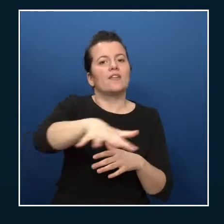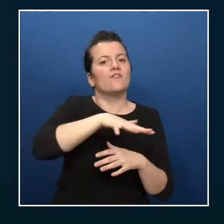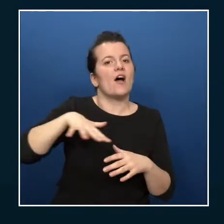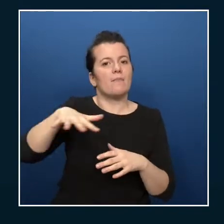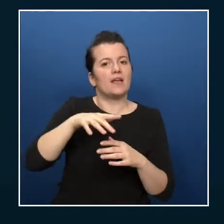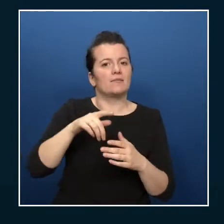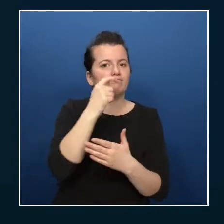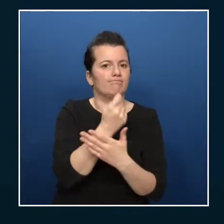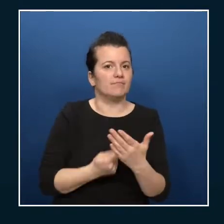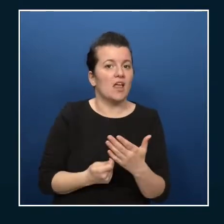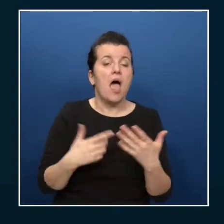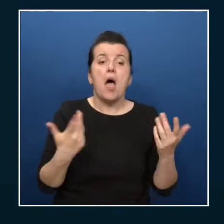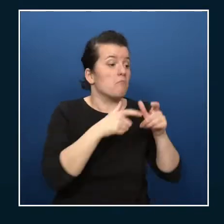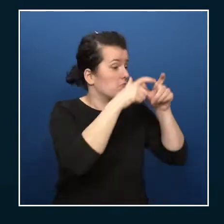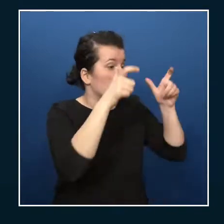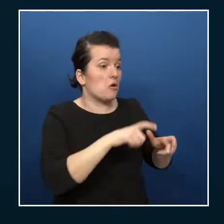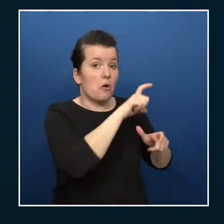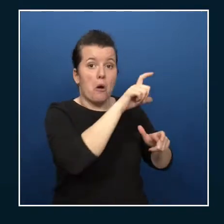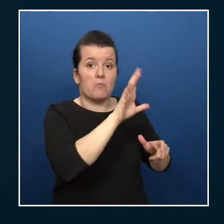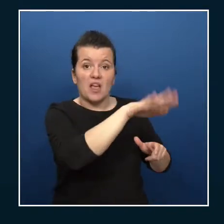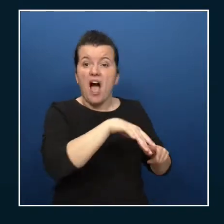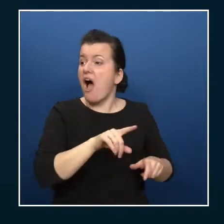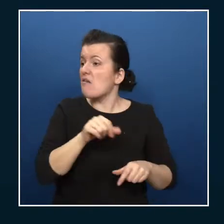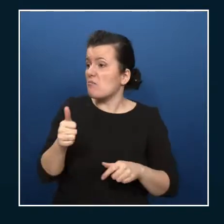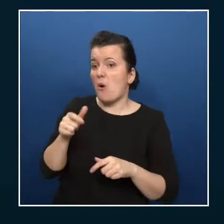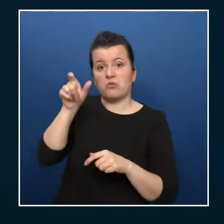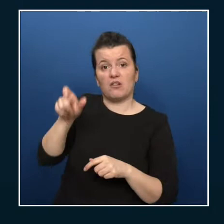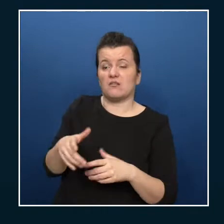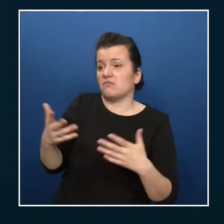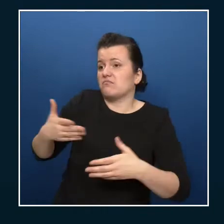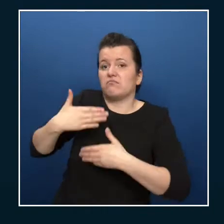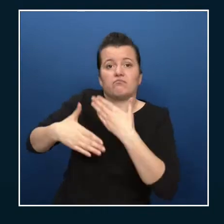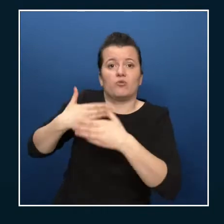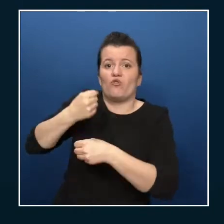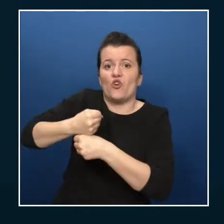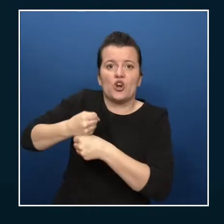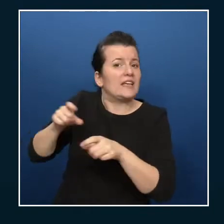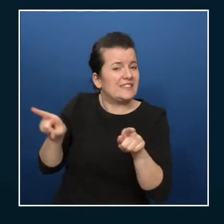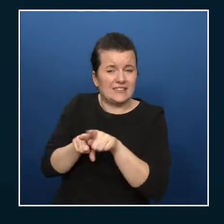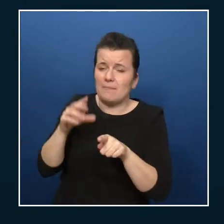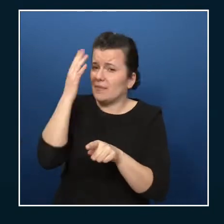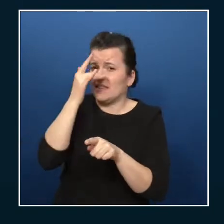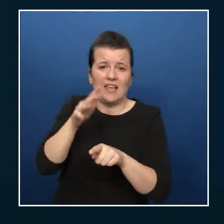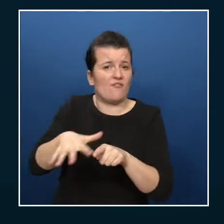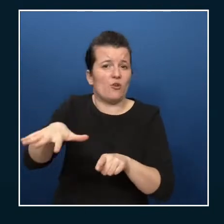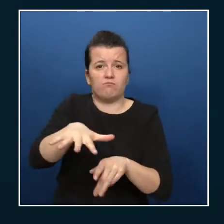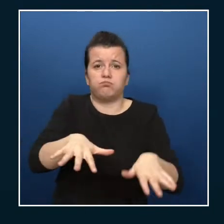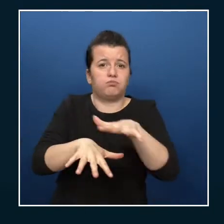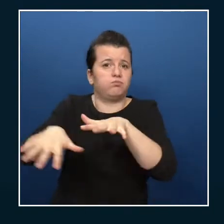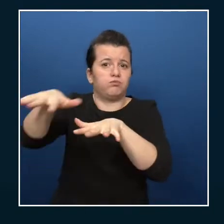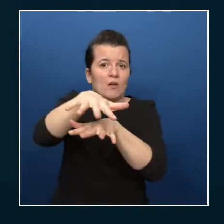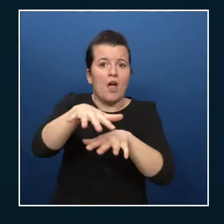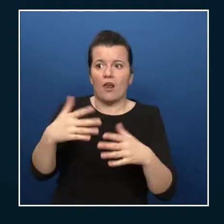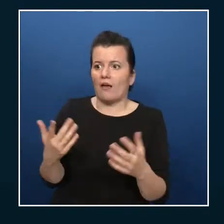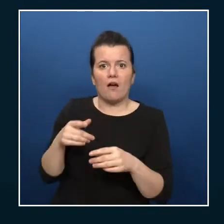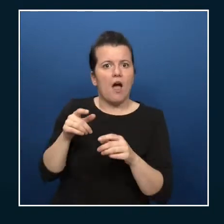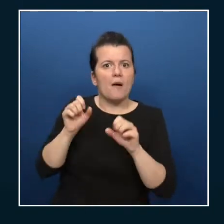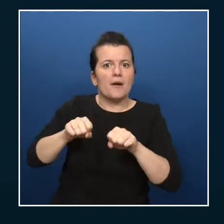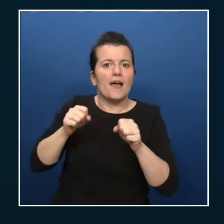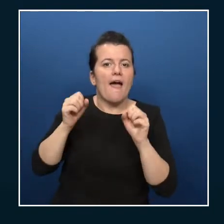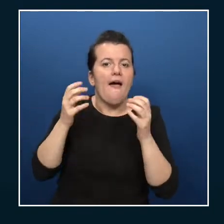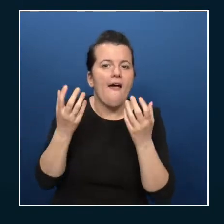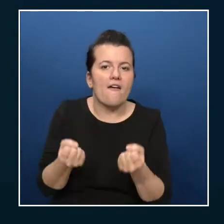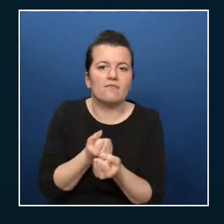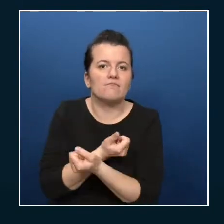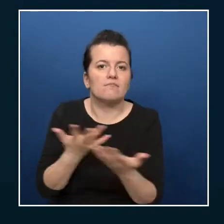enterprise, because you see everybody struggling. Like, hey, I got all these different capabilities, but what is the right way?